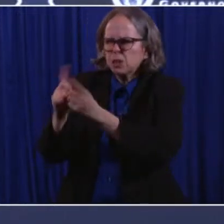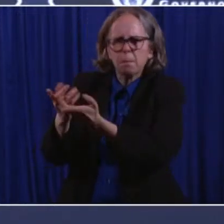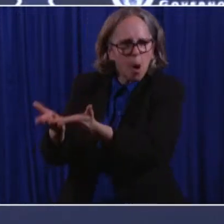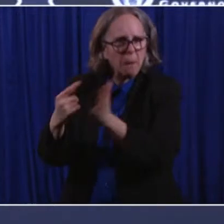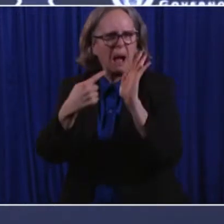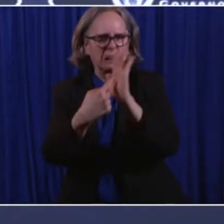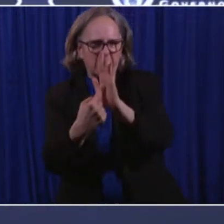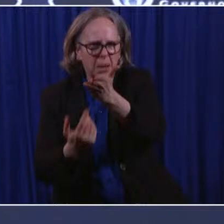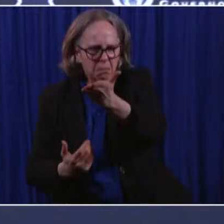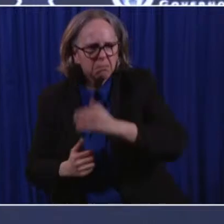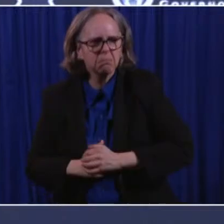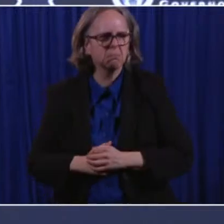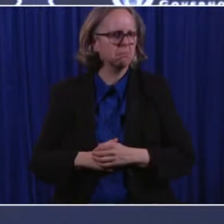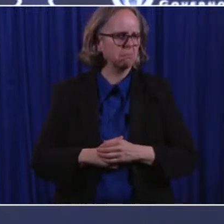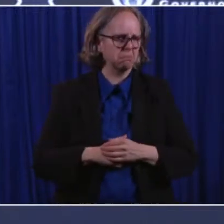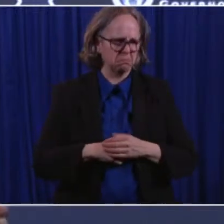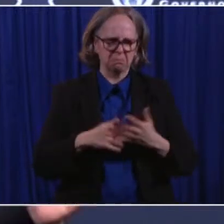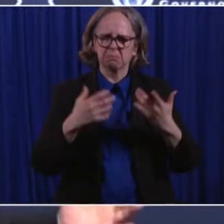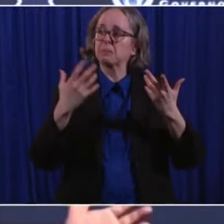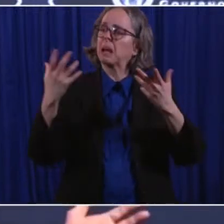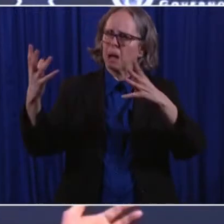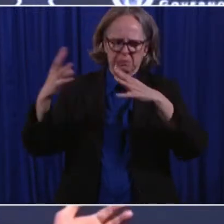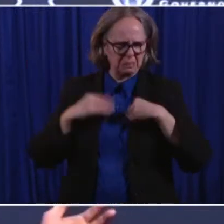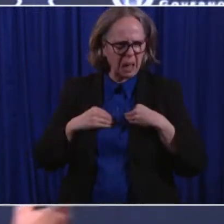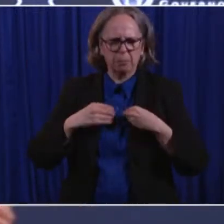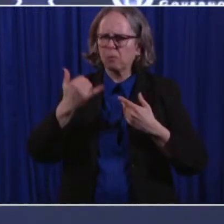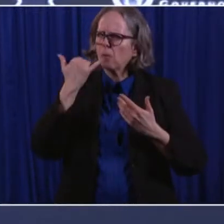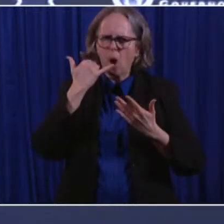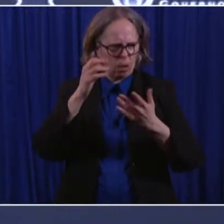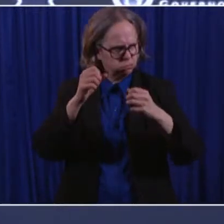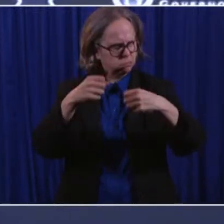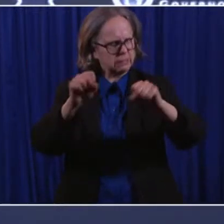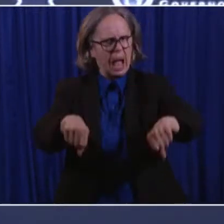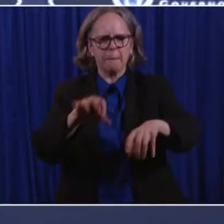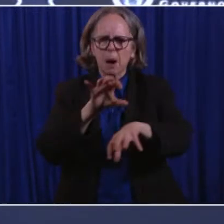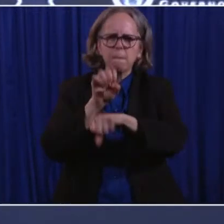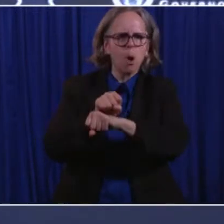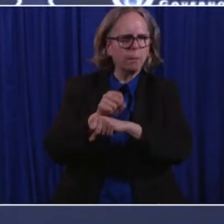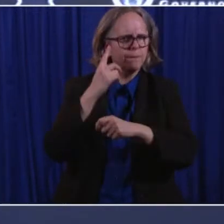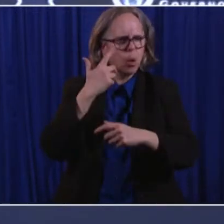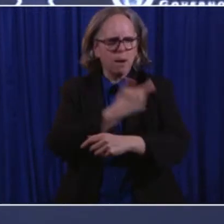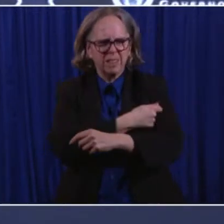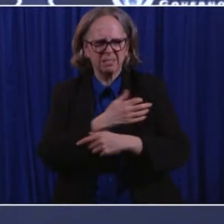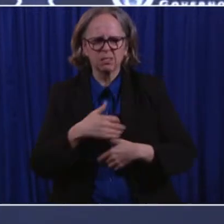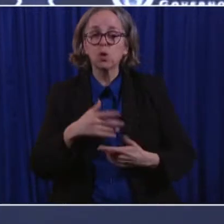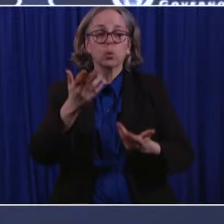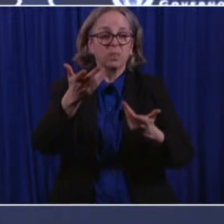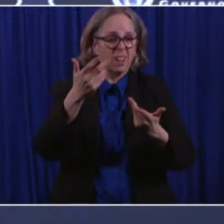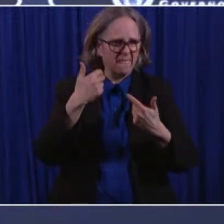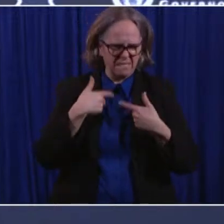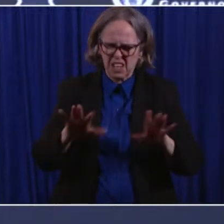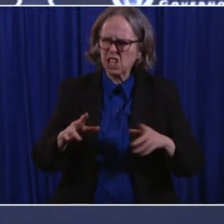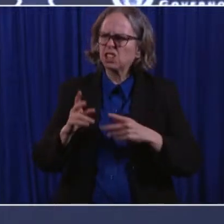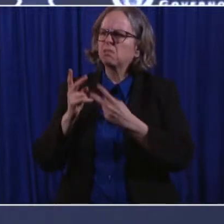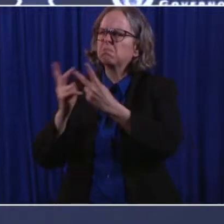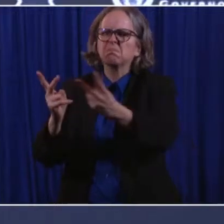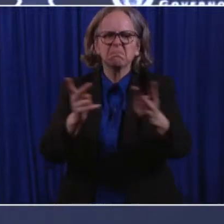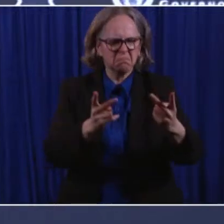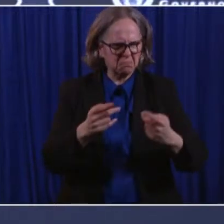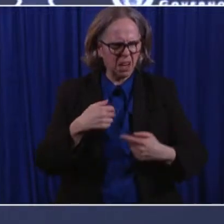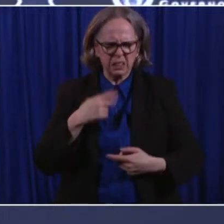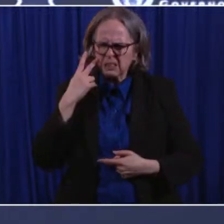taking phone calls. Where Fran and I have traveled around the state, many of them have somebody on there taking phone calls. So if someone can't